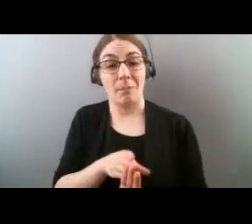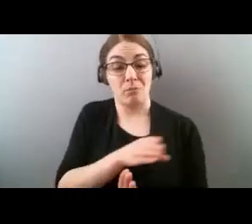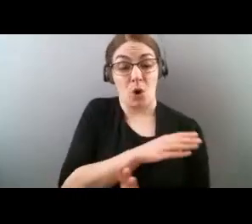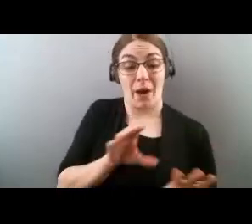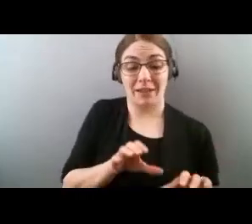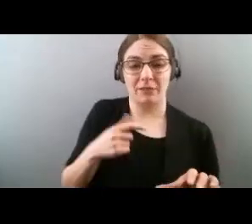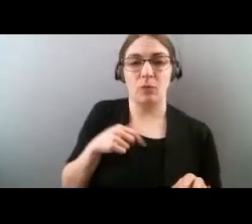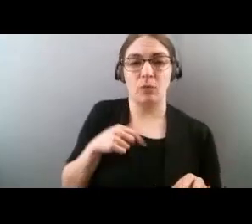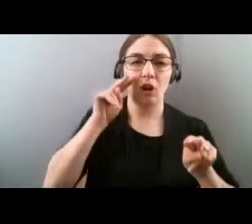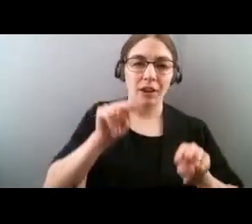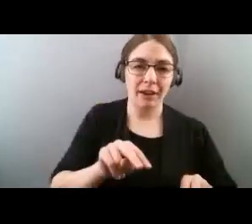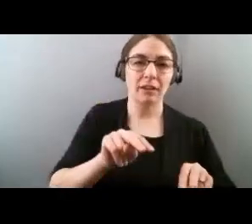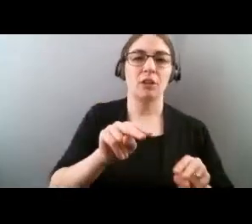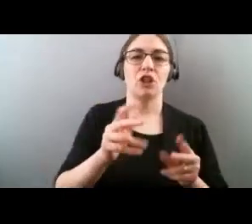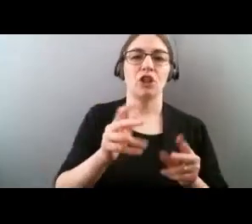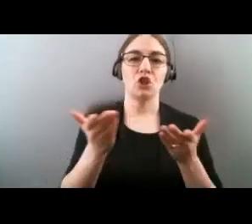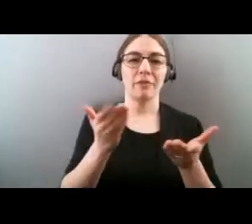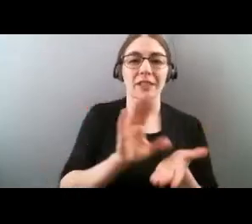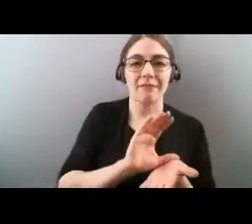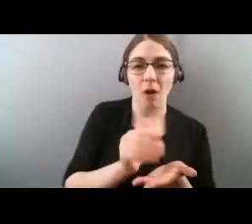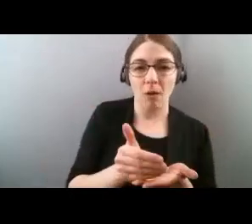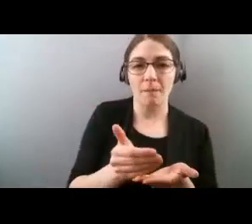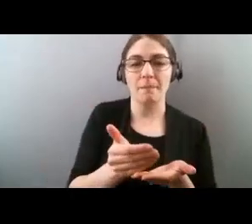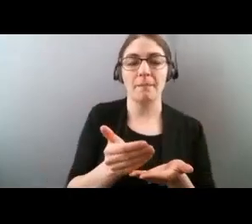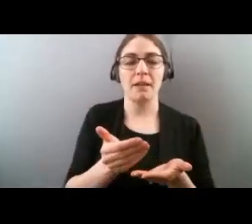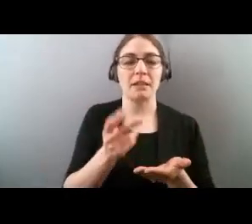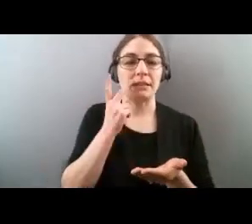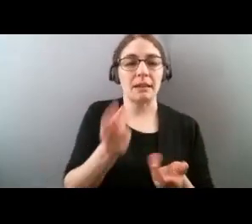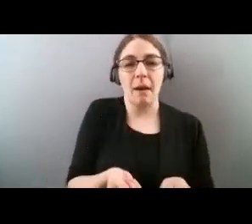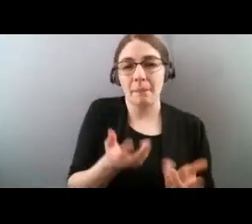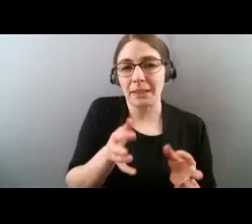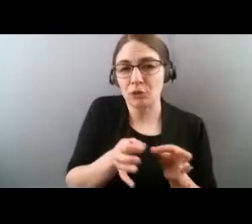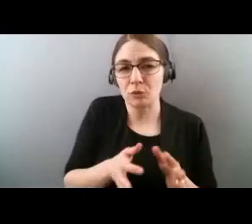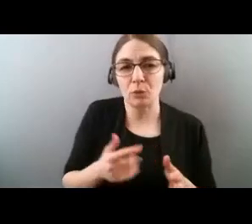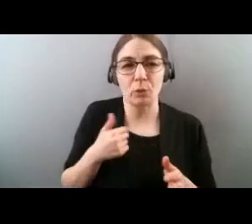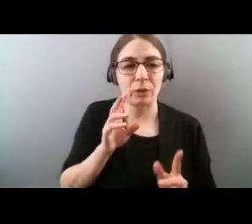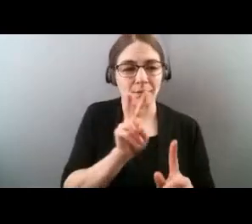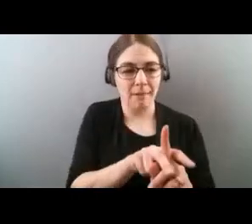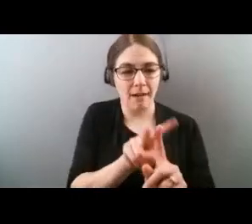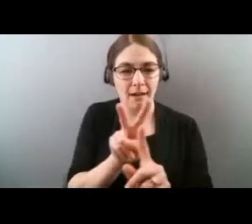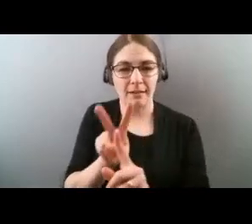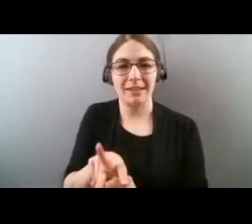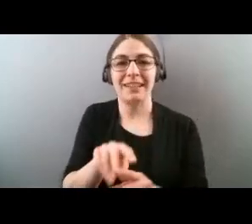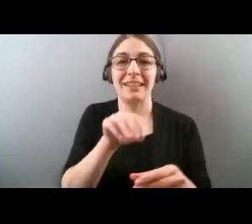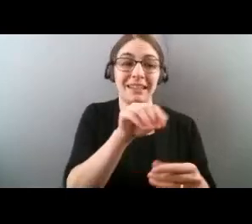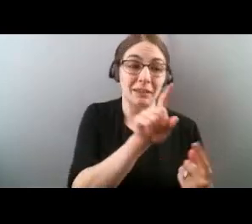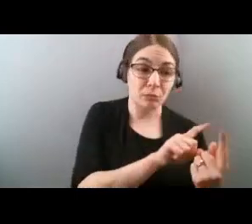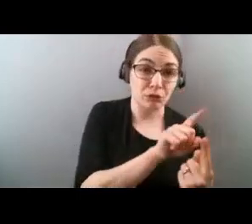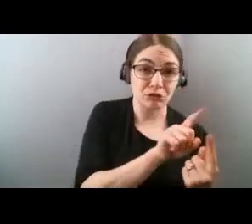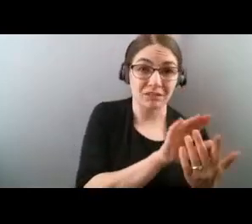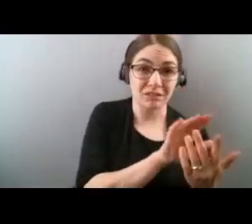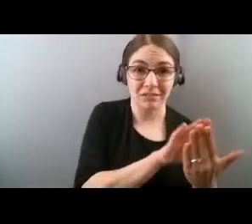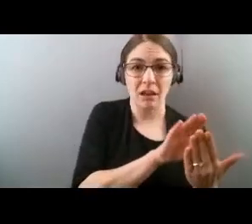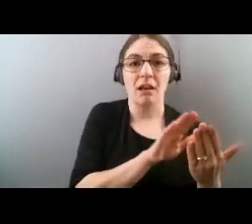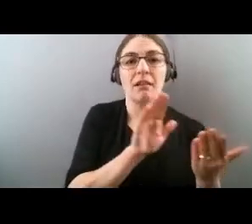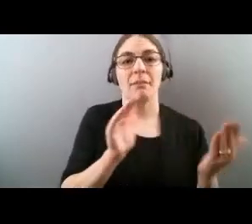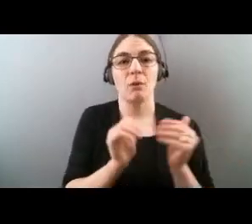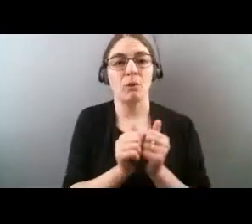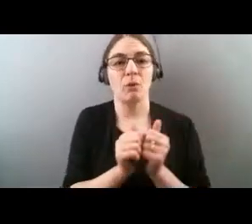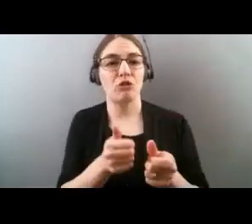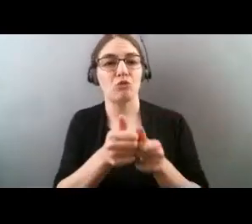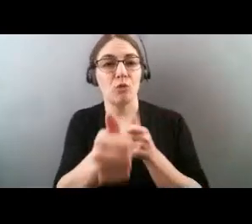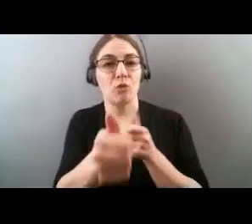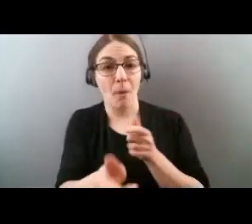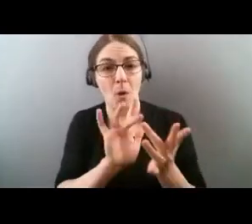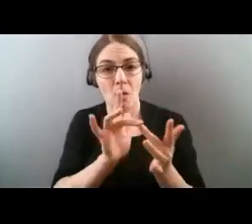data reports, see how many interpreters we had assigned in person versus remote, how we're doing there, if we're meeting